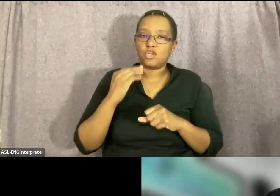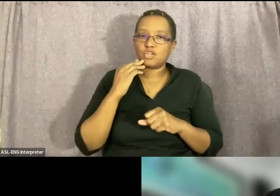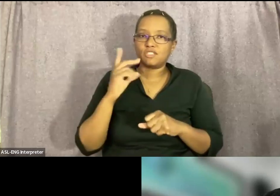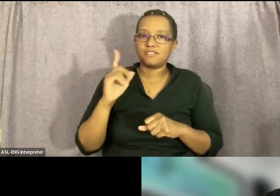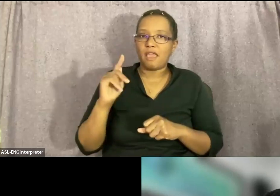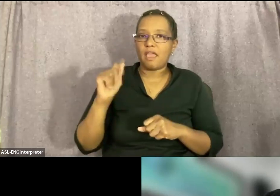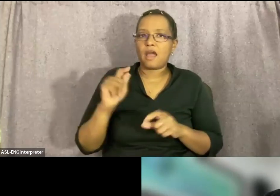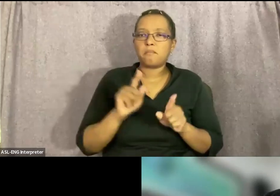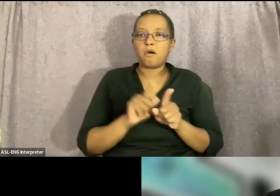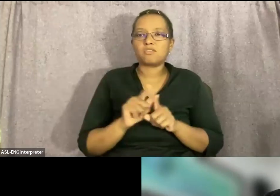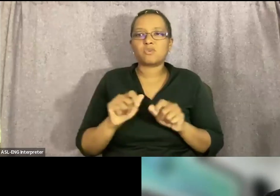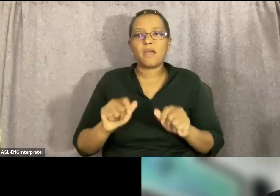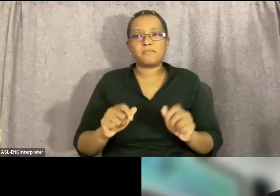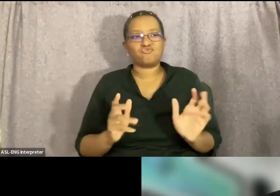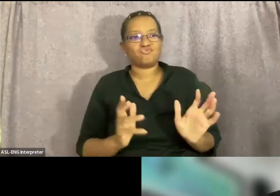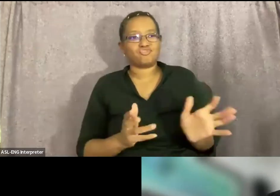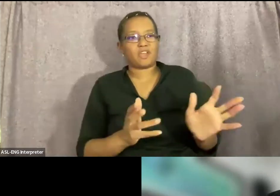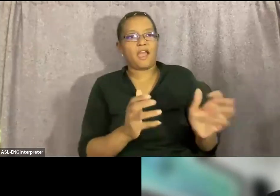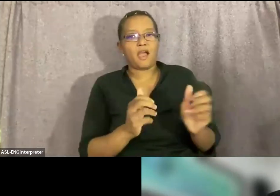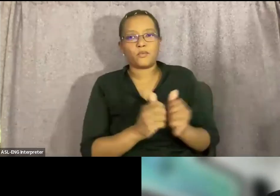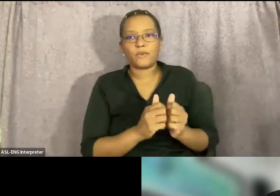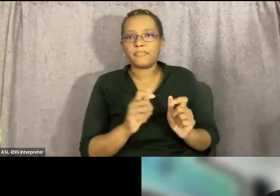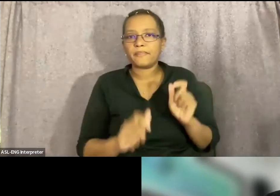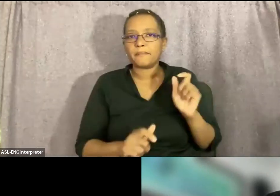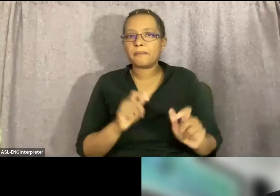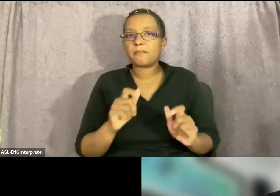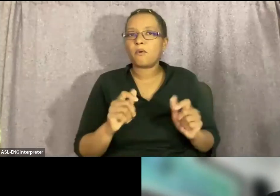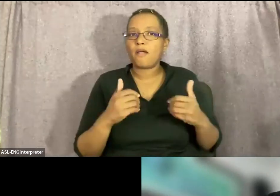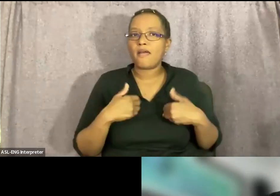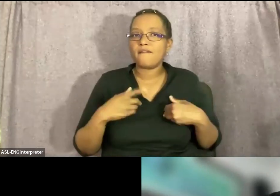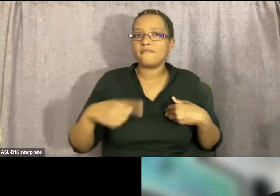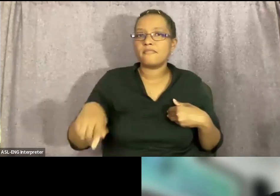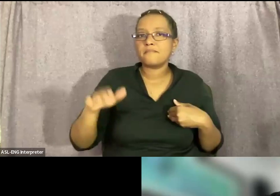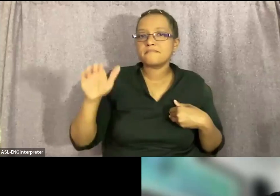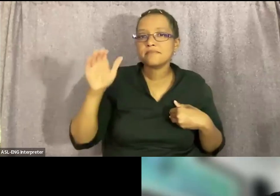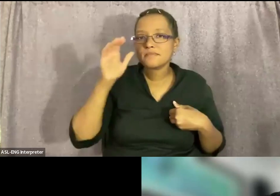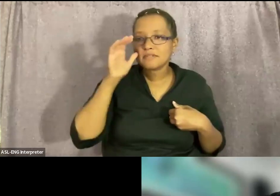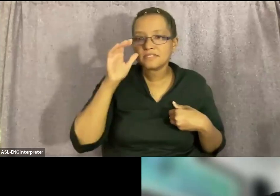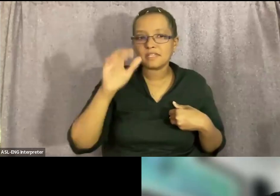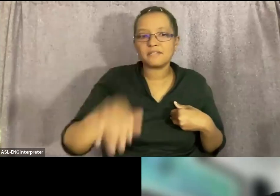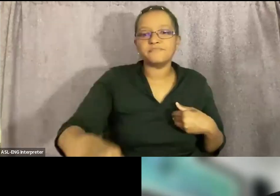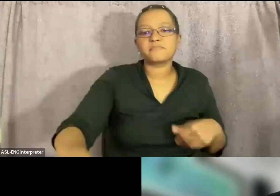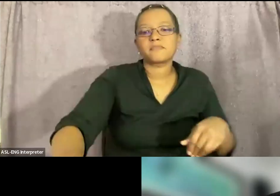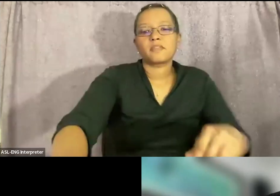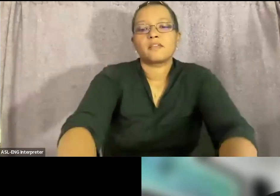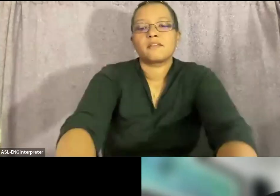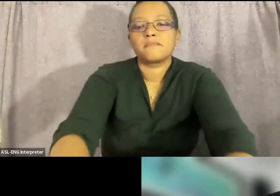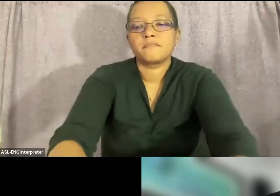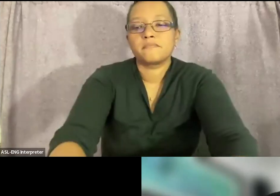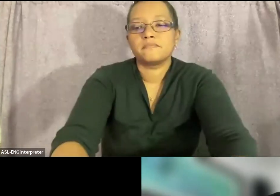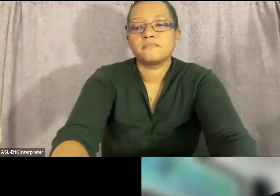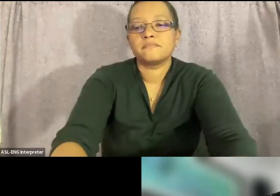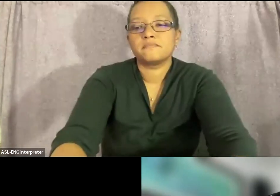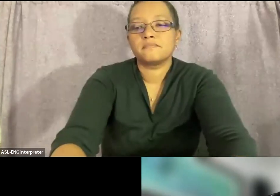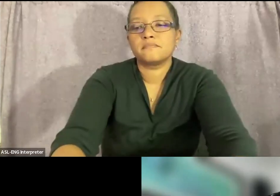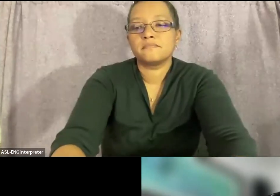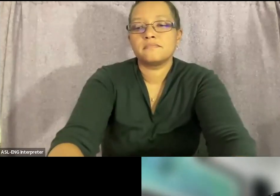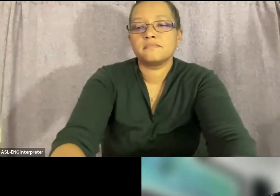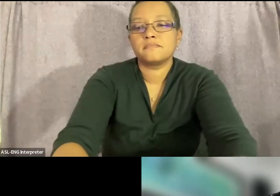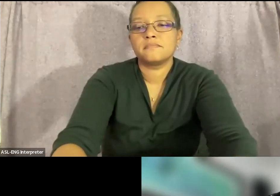our projects aim to center the lives, work, and everything in between of disabled Black